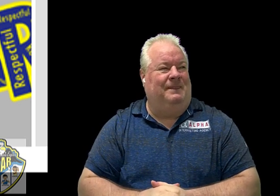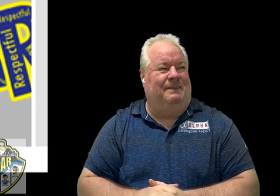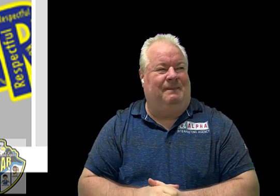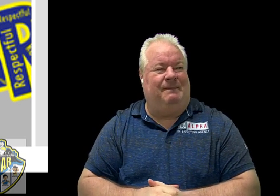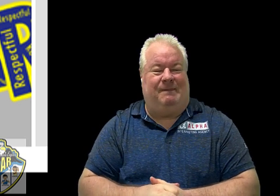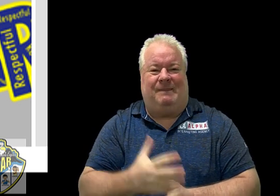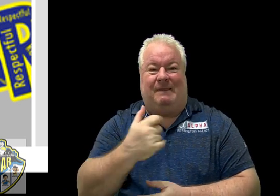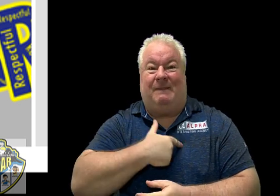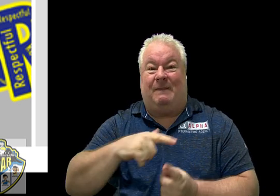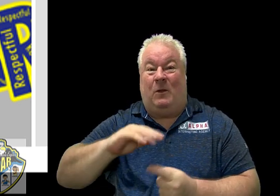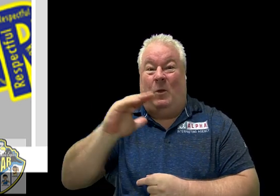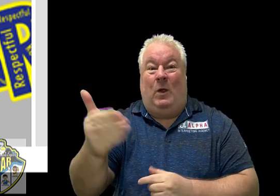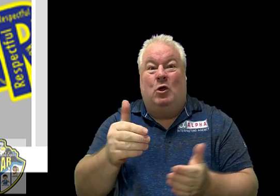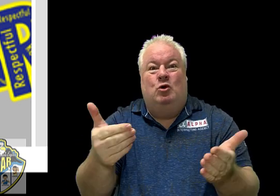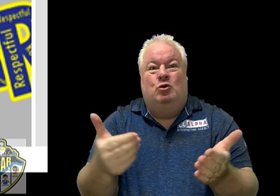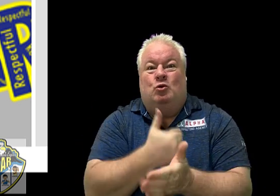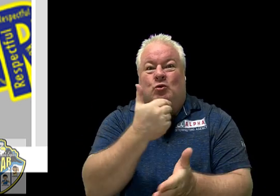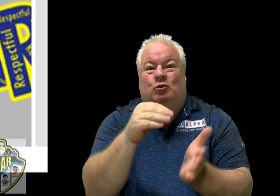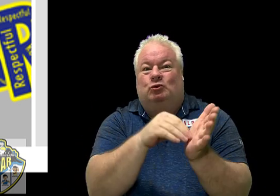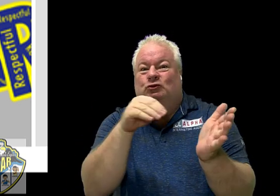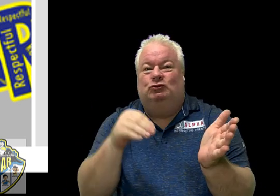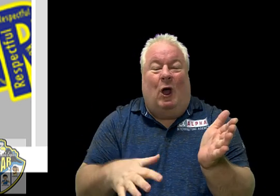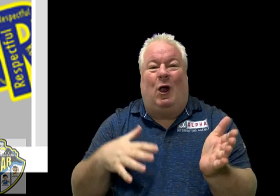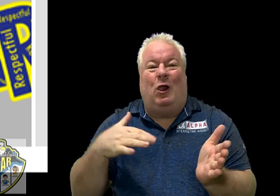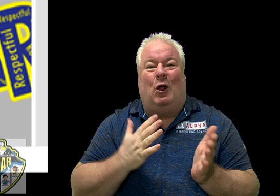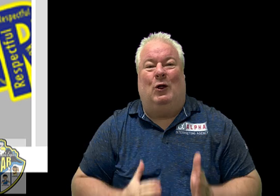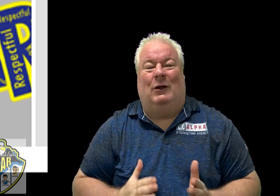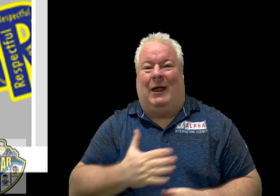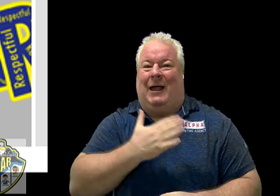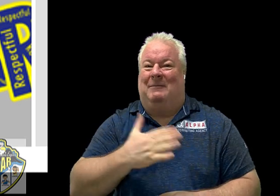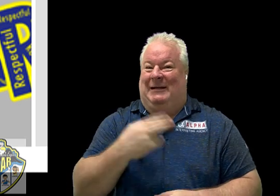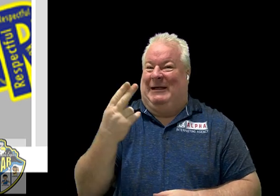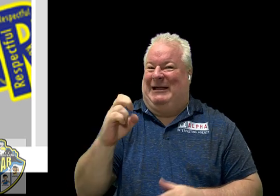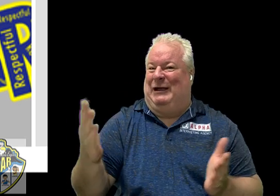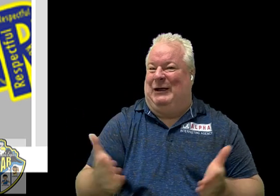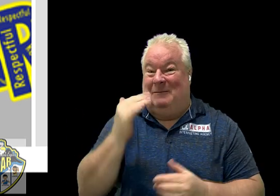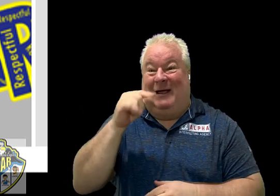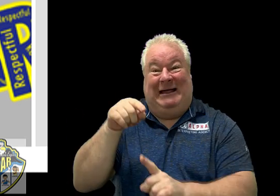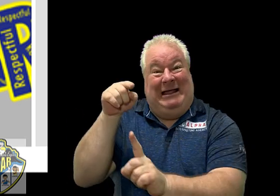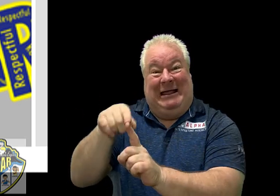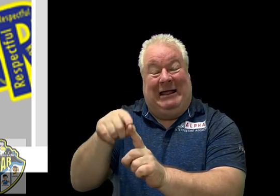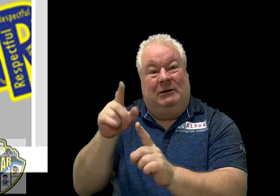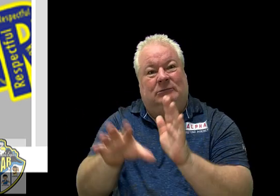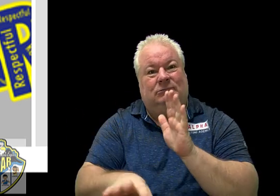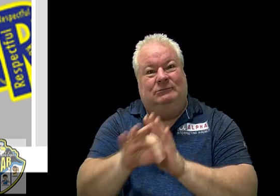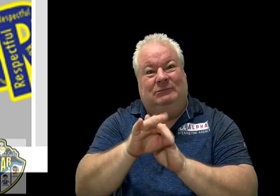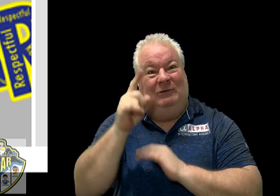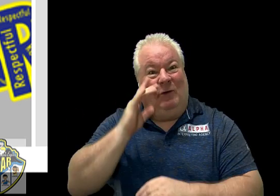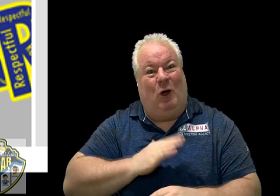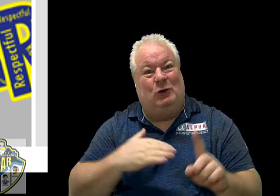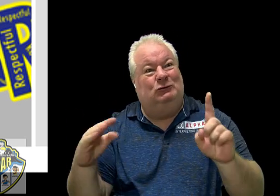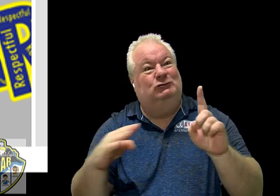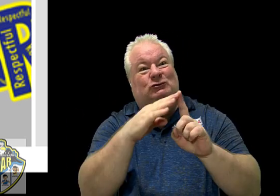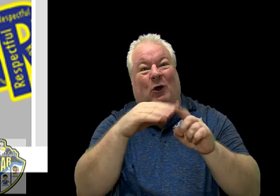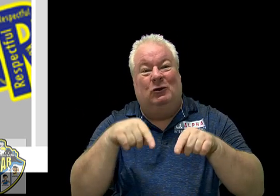And we want to welcome our new scholar. We're so happy he's here because he was selected for our Soaring